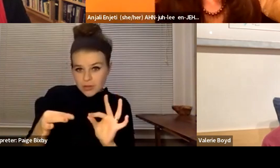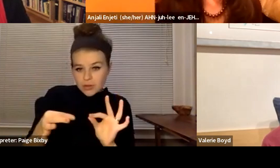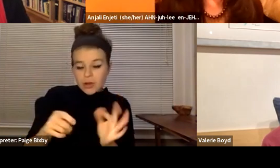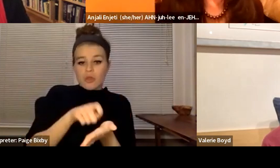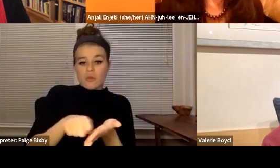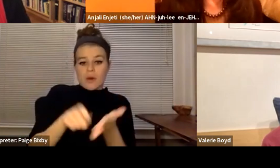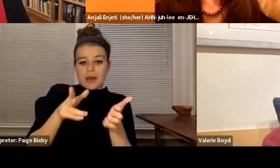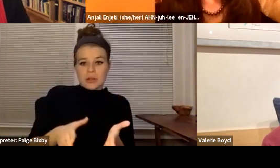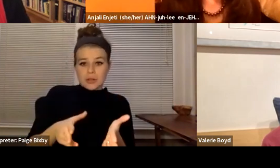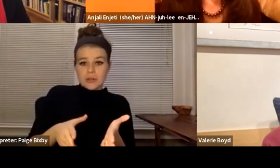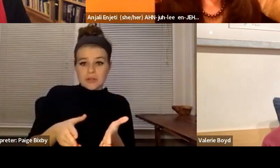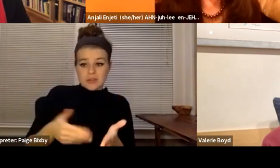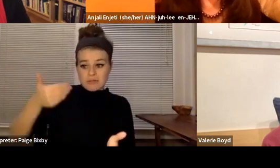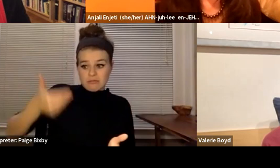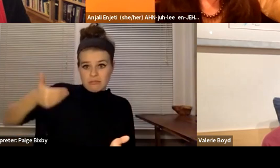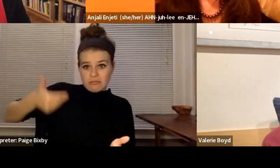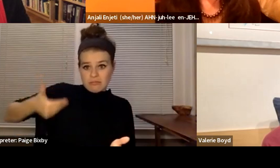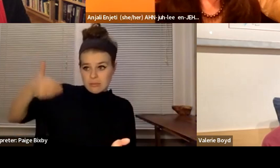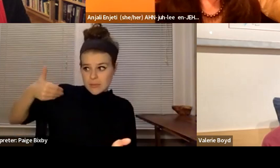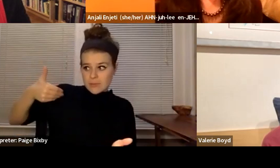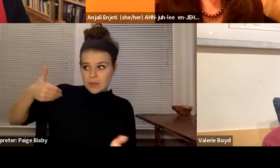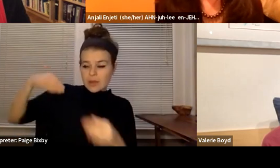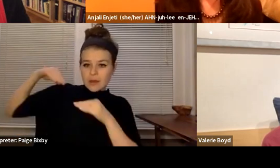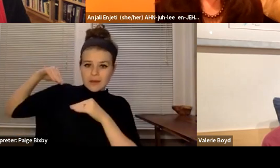gone before us and inspired us